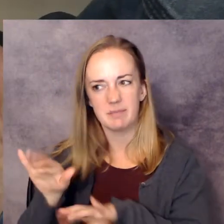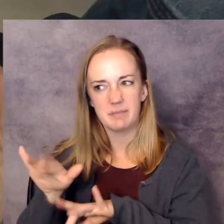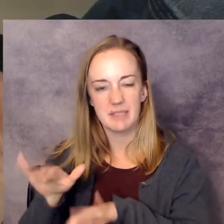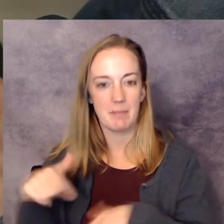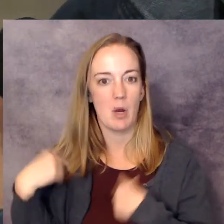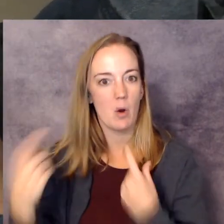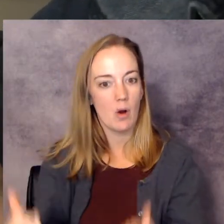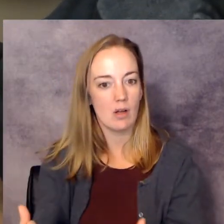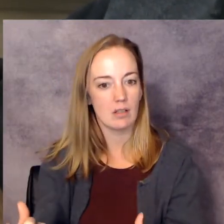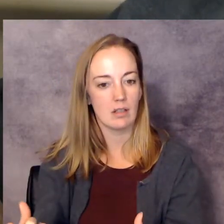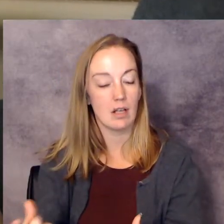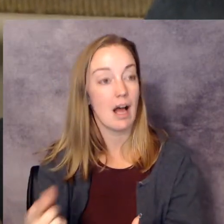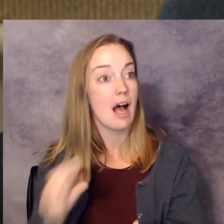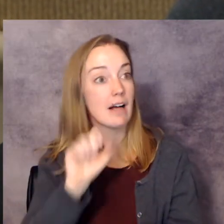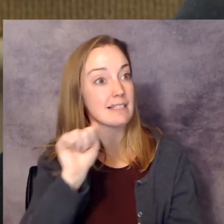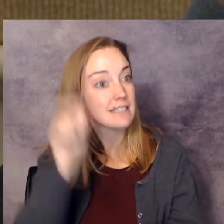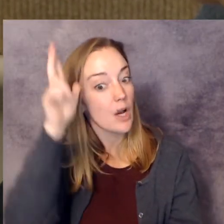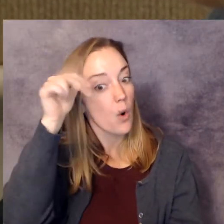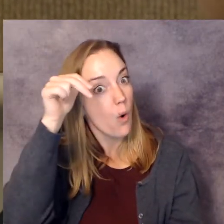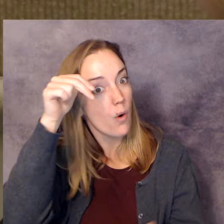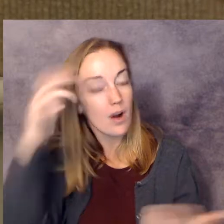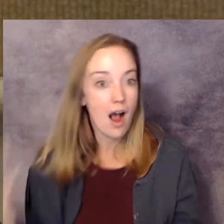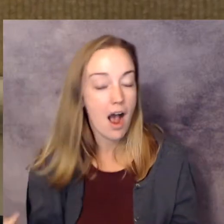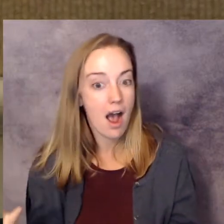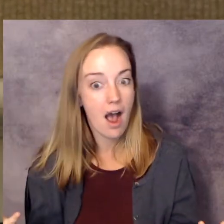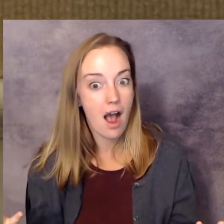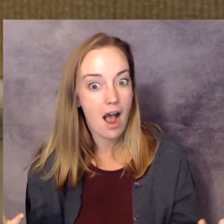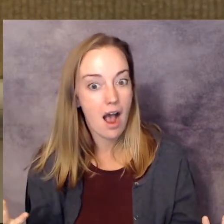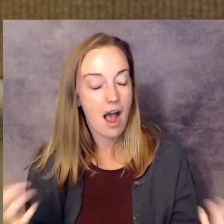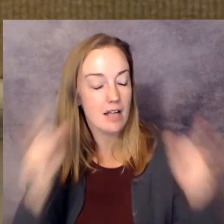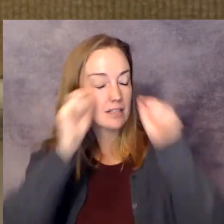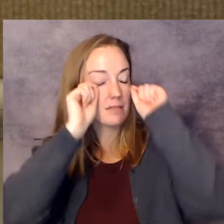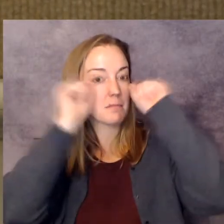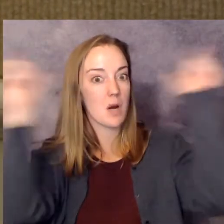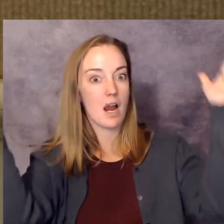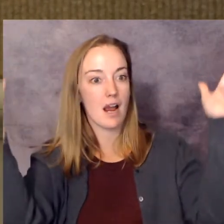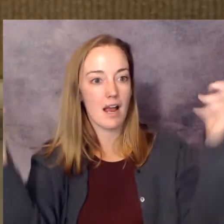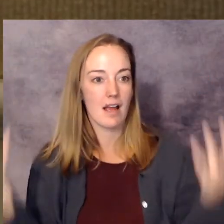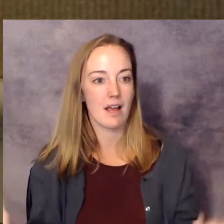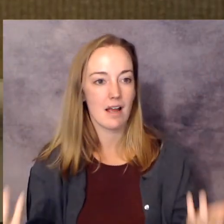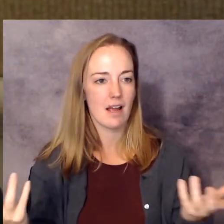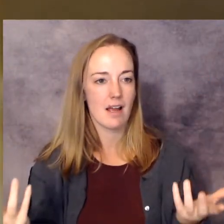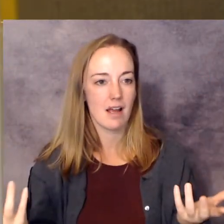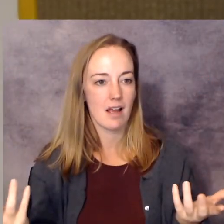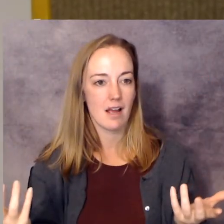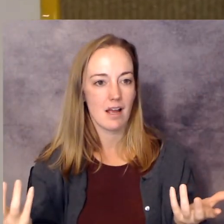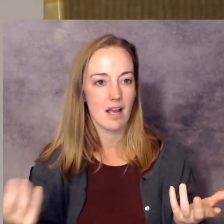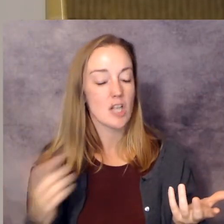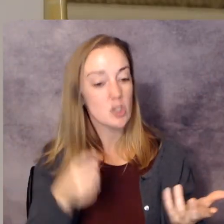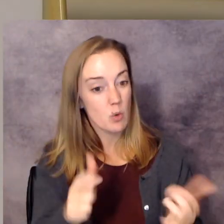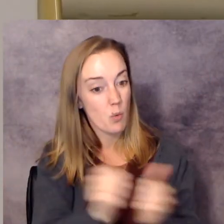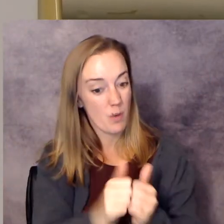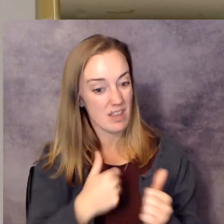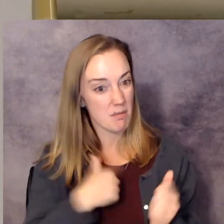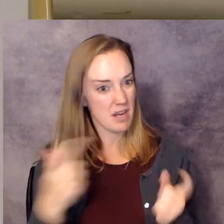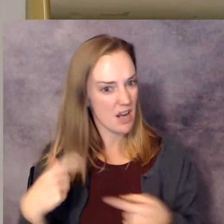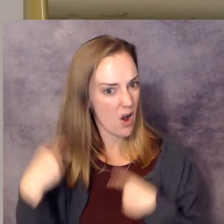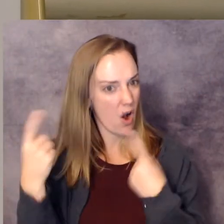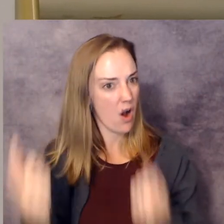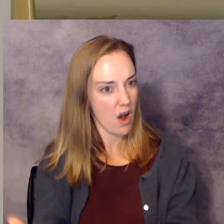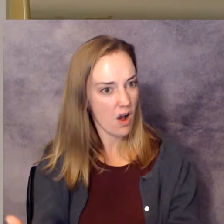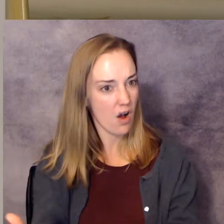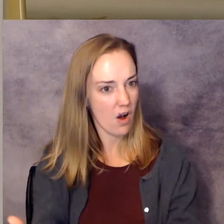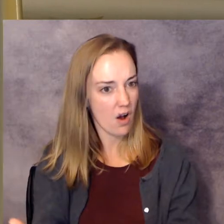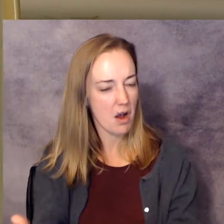all along. A seahorse, cried Pete. What a surprise. You were with me all